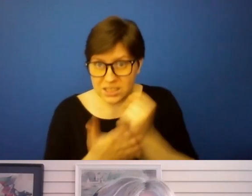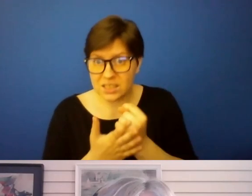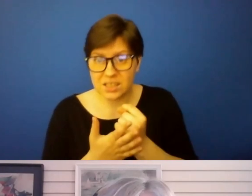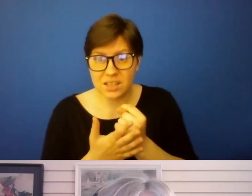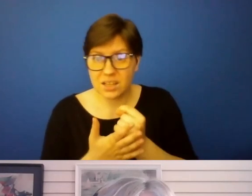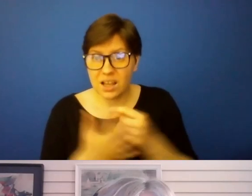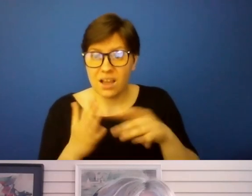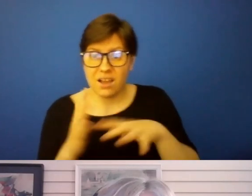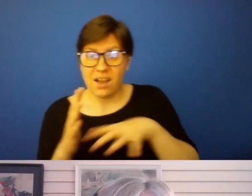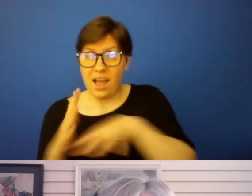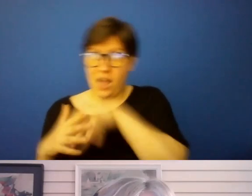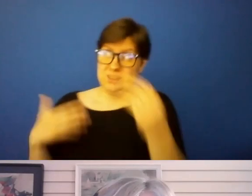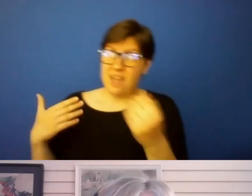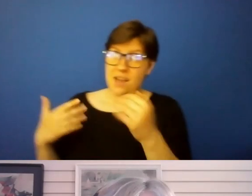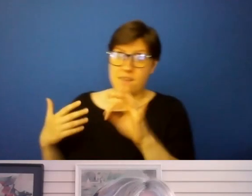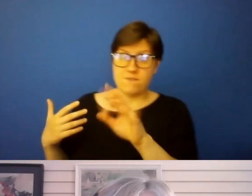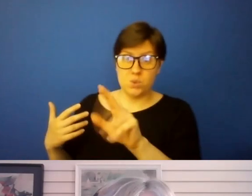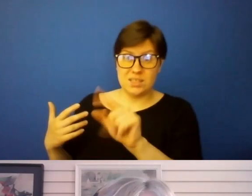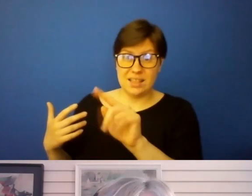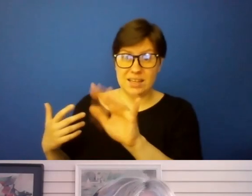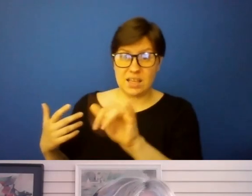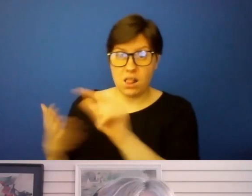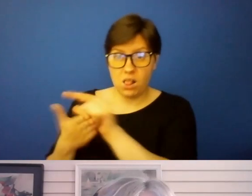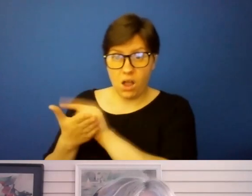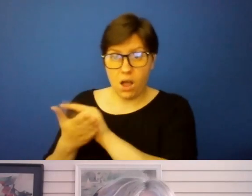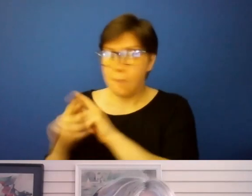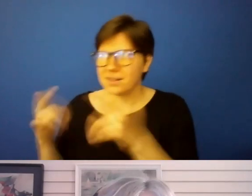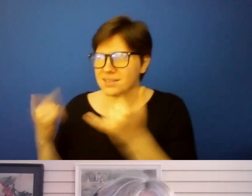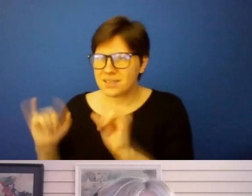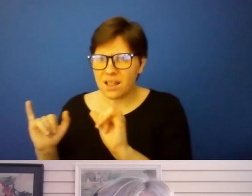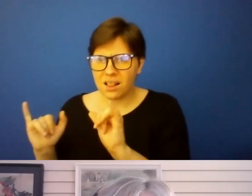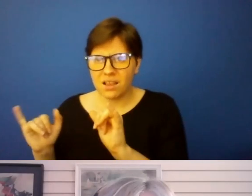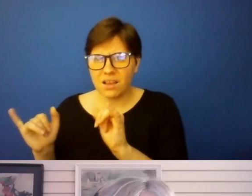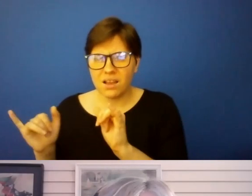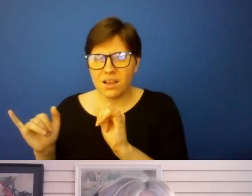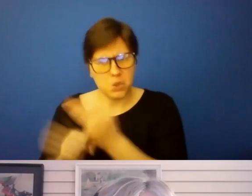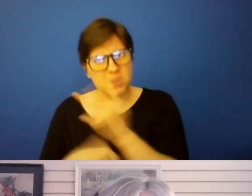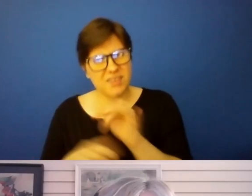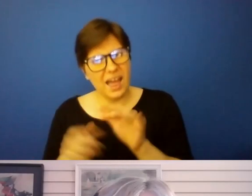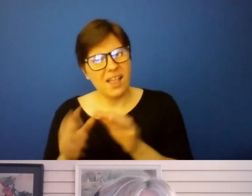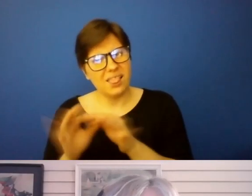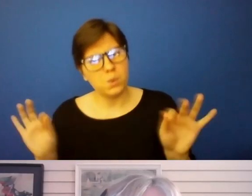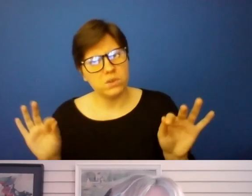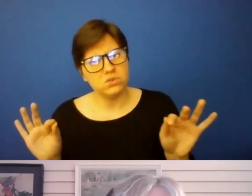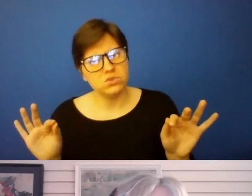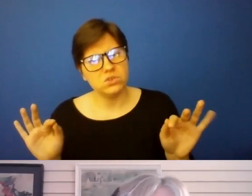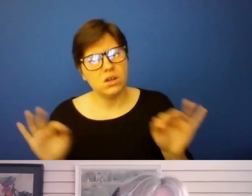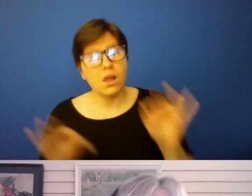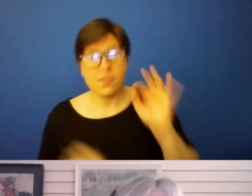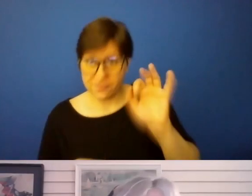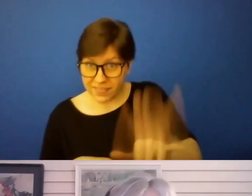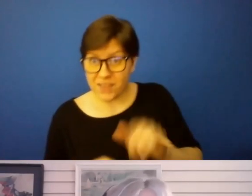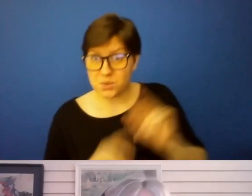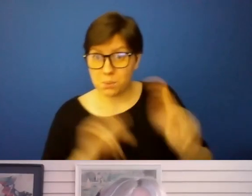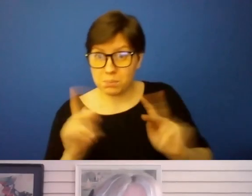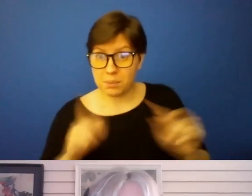the futility law, but it still came in that language. And that's what people fear.